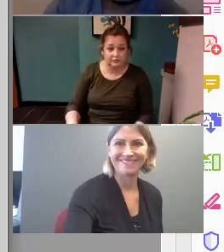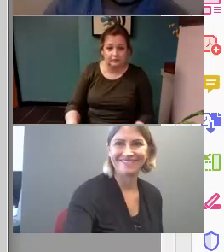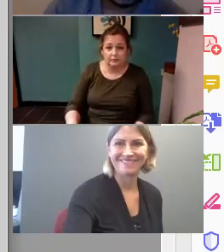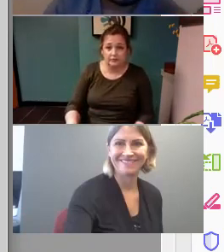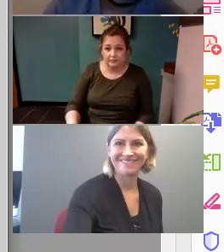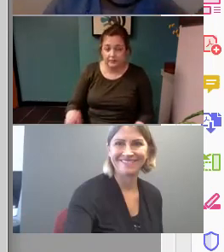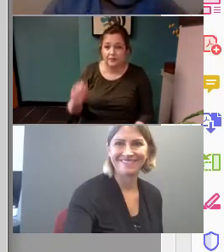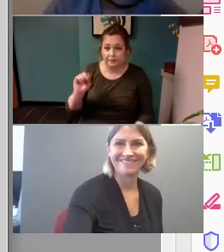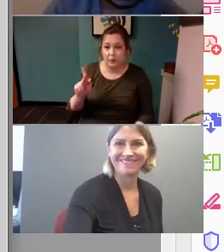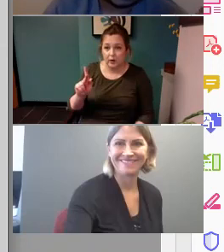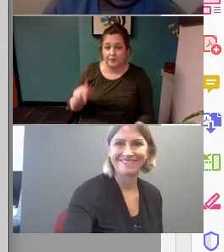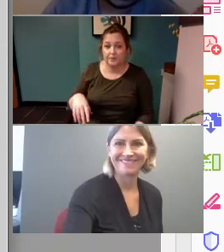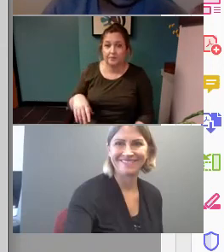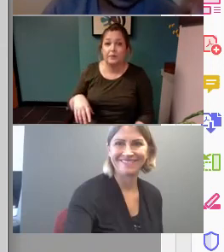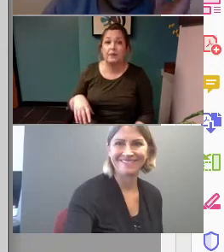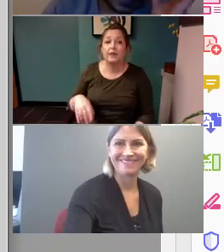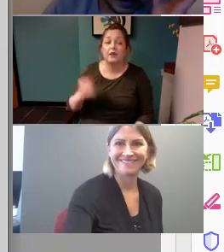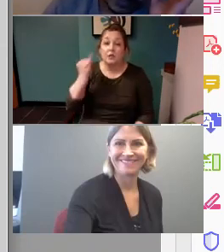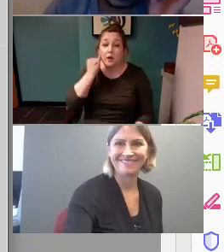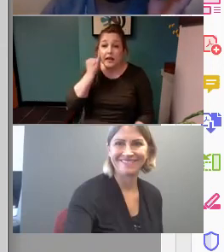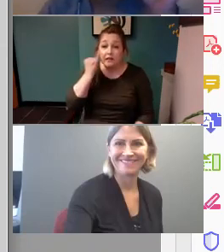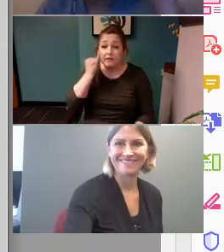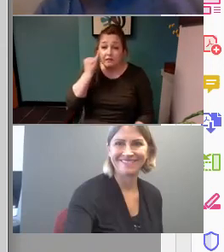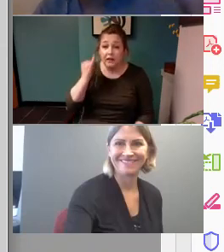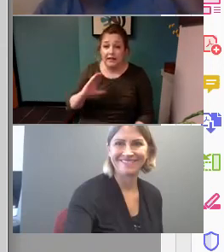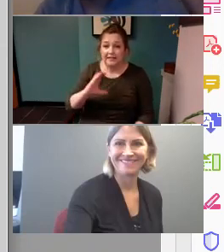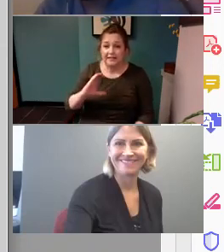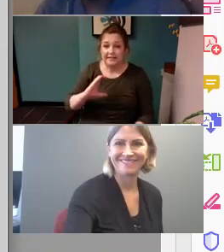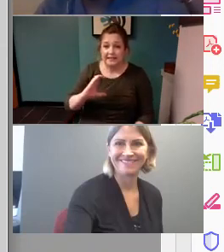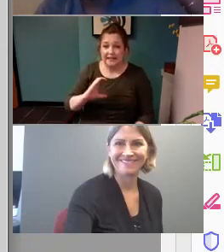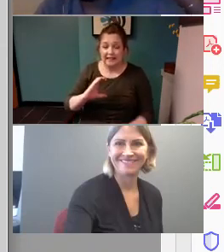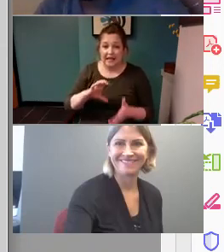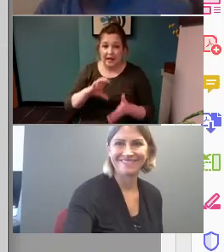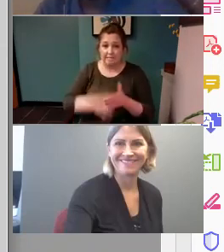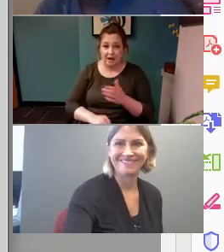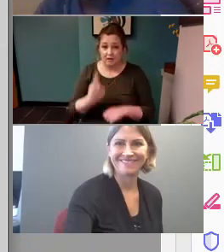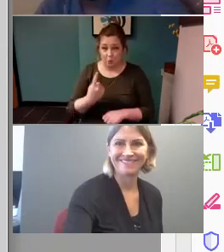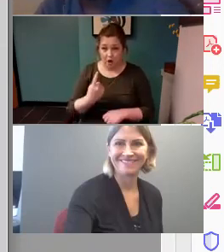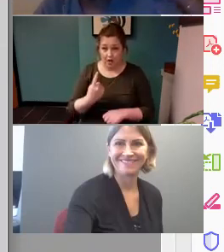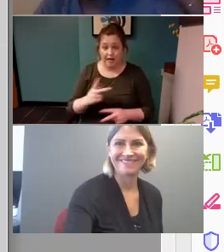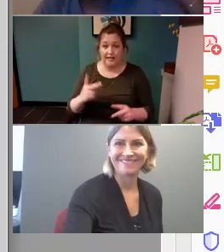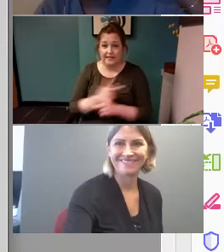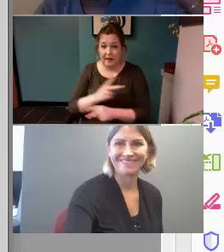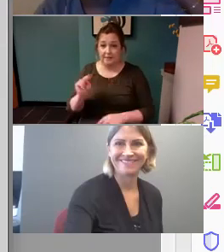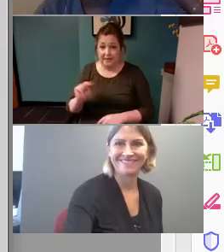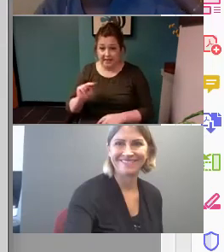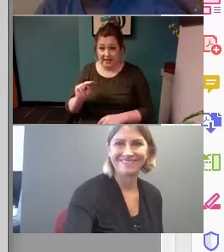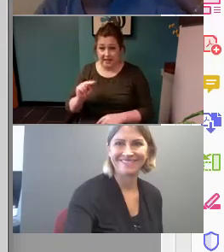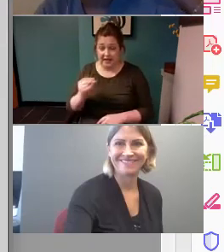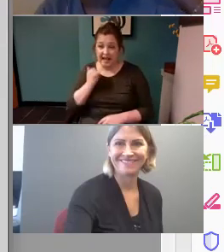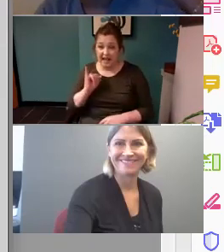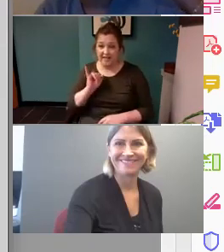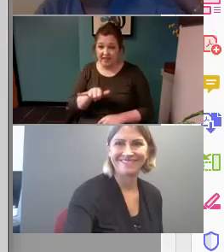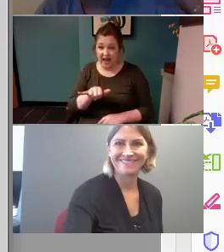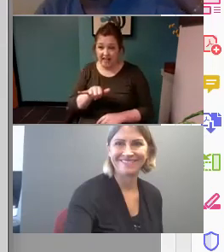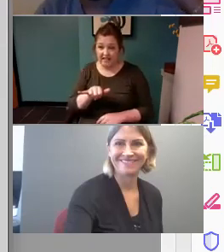Perfect. So let's say that c minus 1 times n is positive, right? Let's consider that. So when I